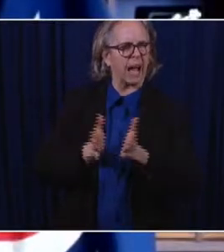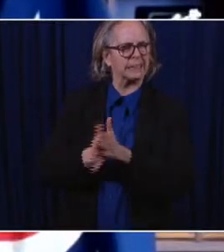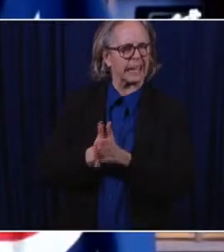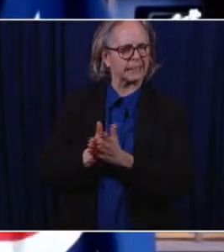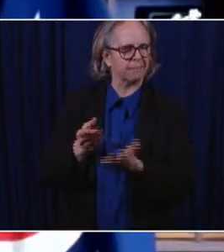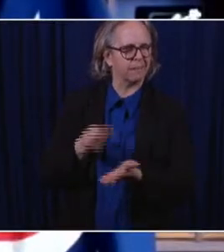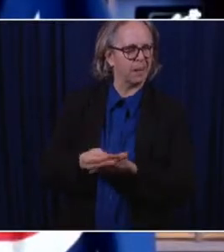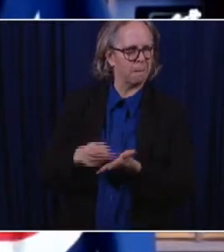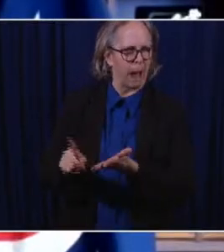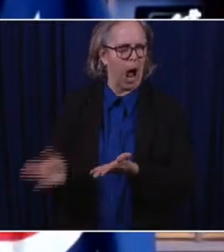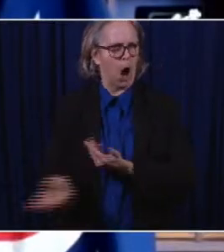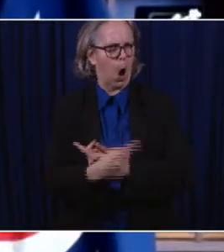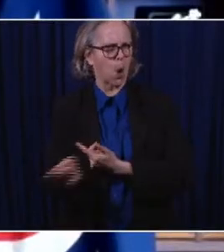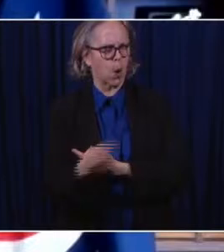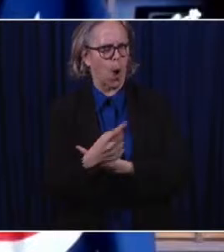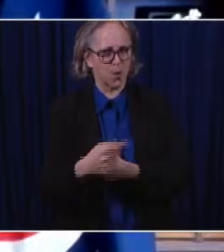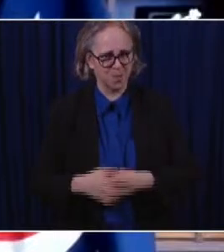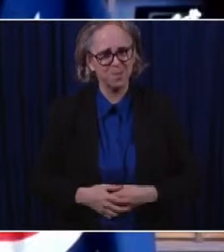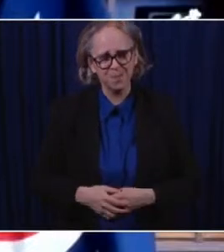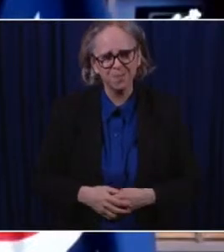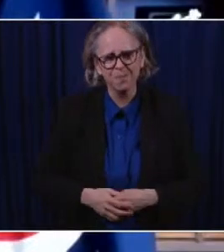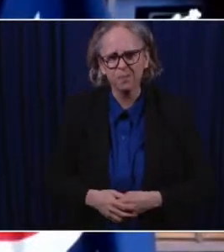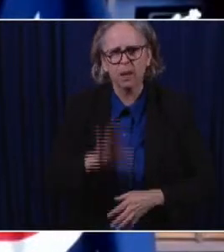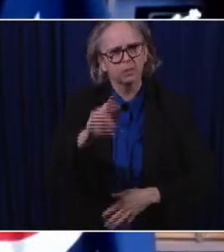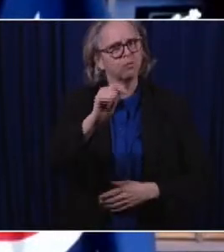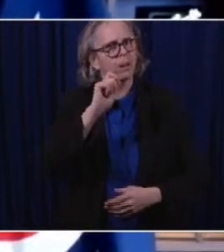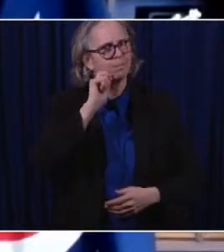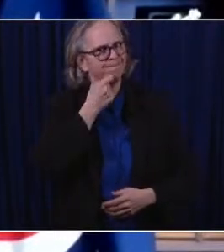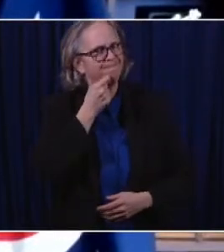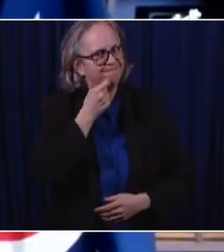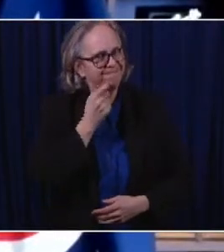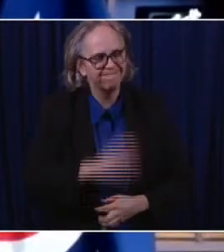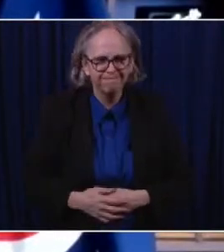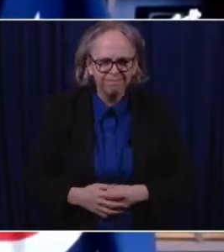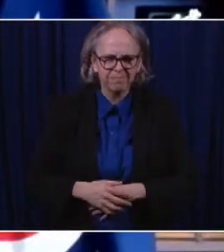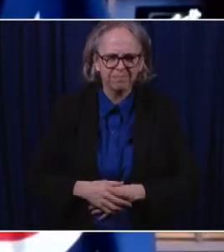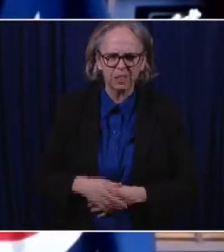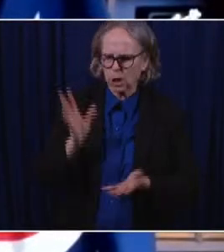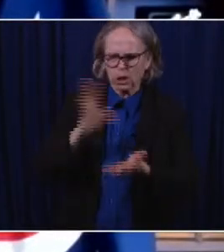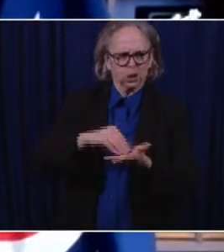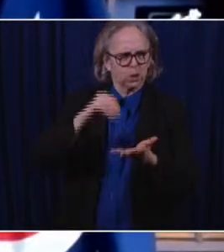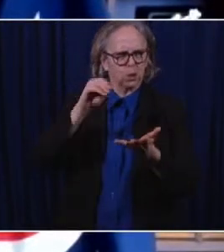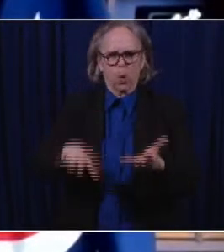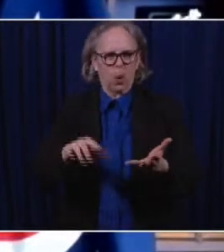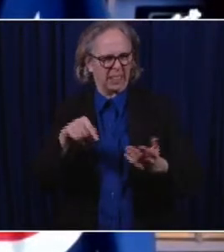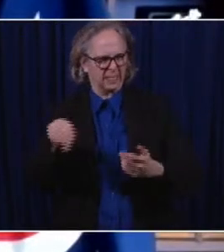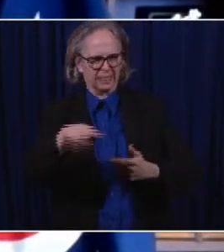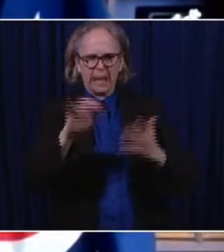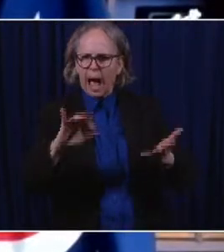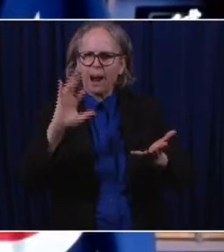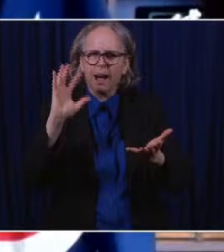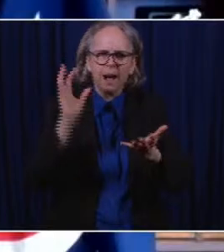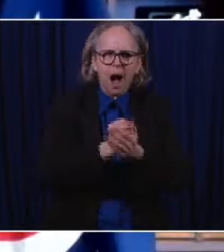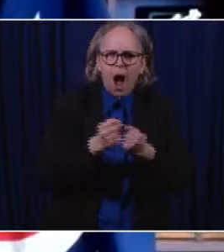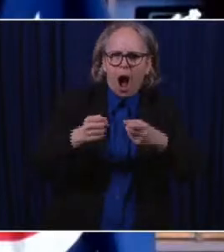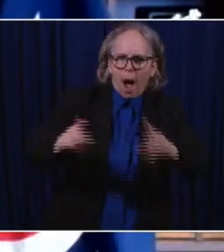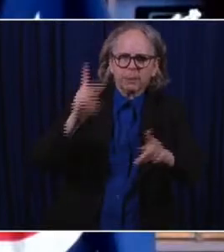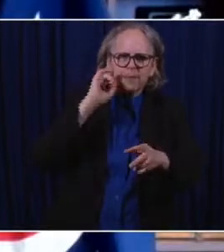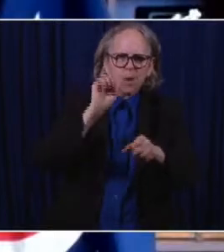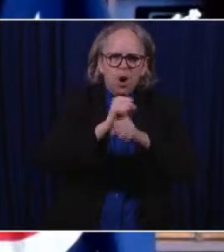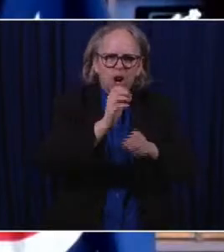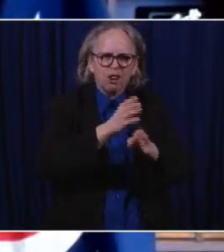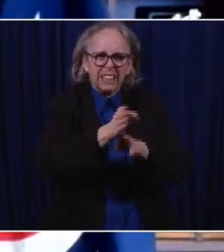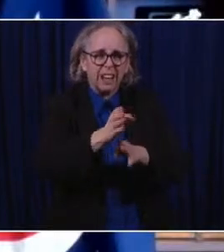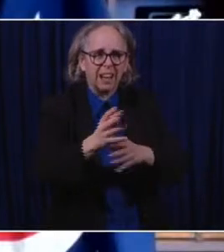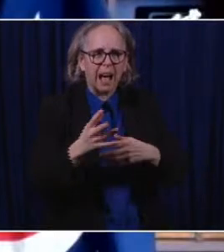people. This works great because we know the students have a career opportunity because it's aligned with the needs of the workforce.